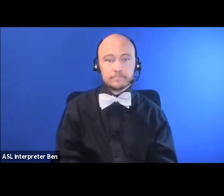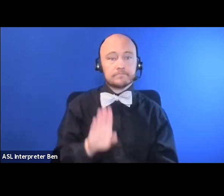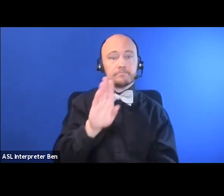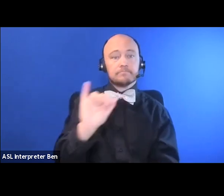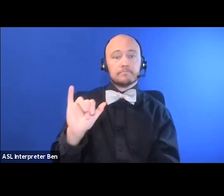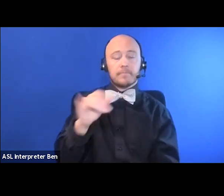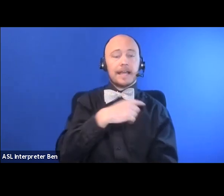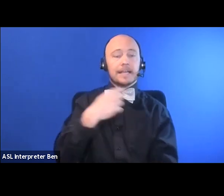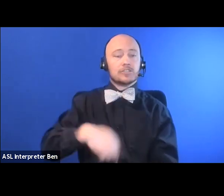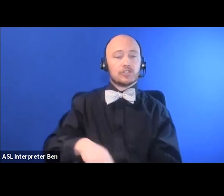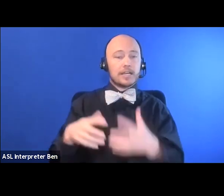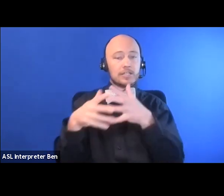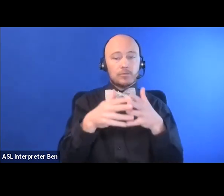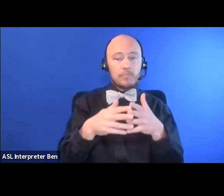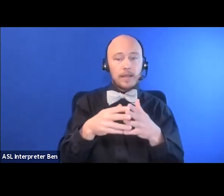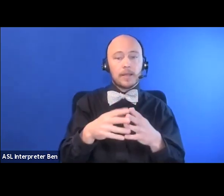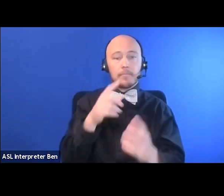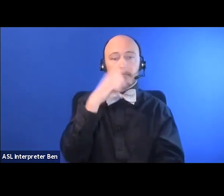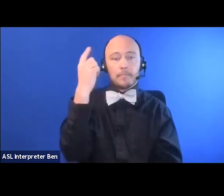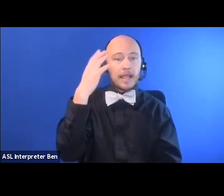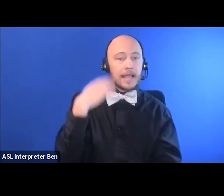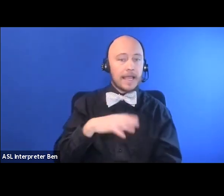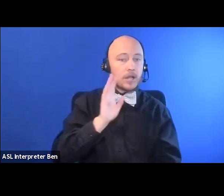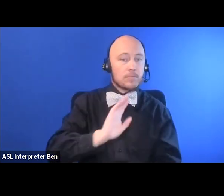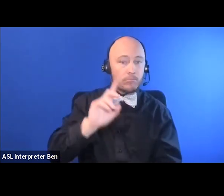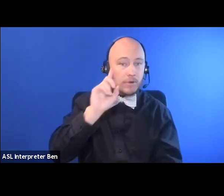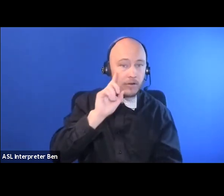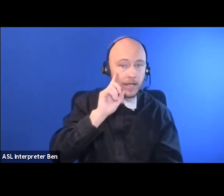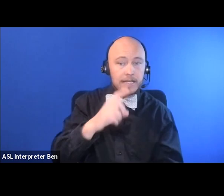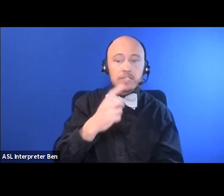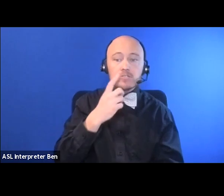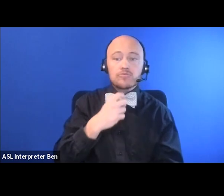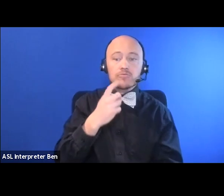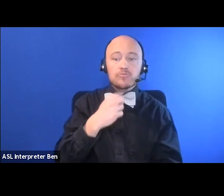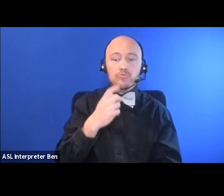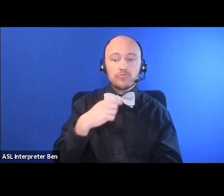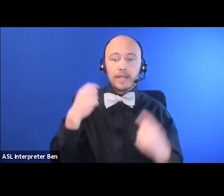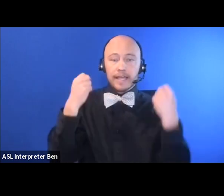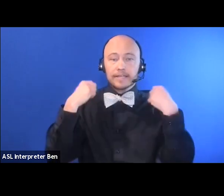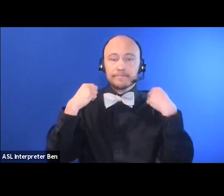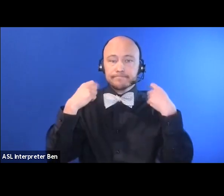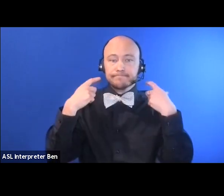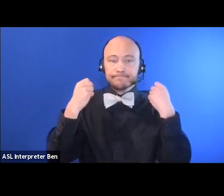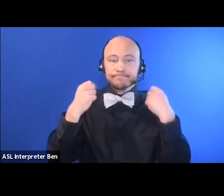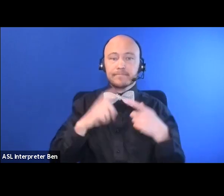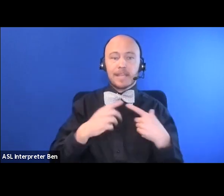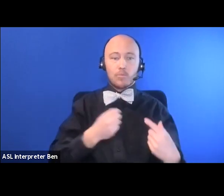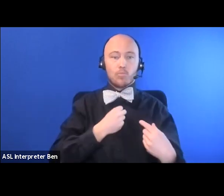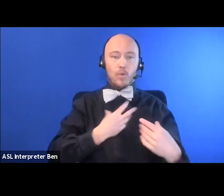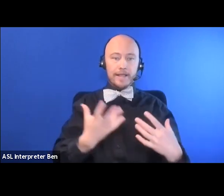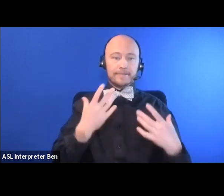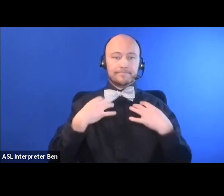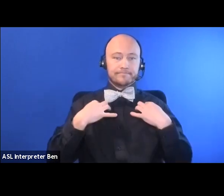Chinese American woman with black hair and brown eyes, and I'm wearing red paper crane earrings and a white shirt.